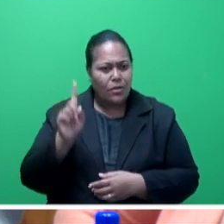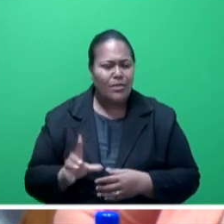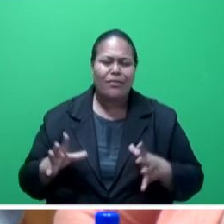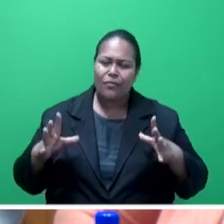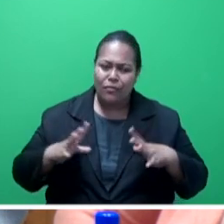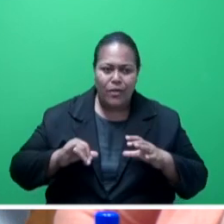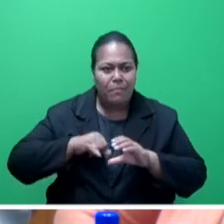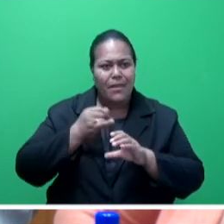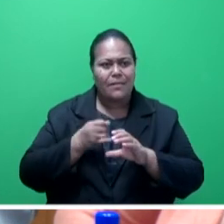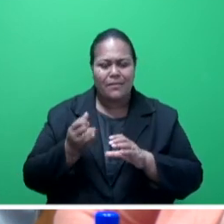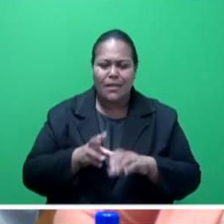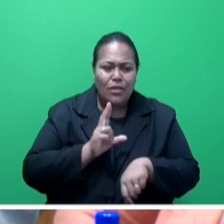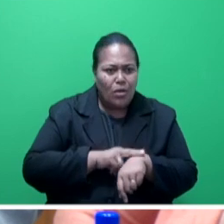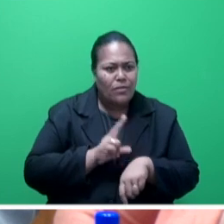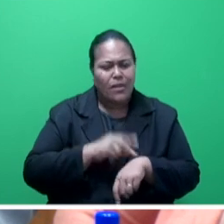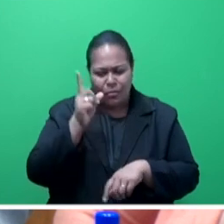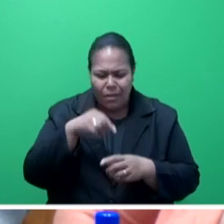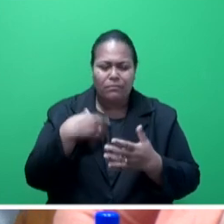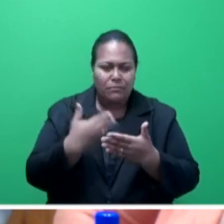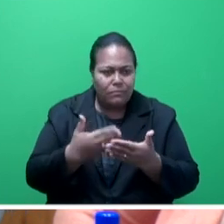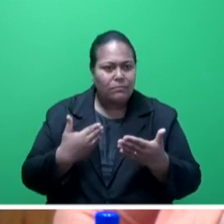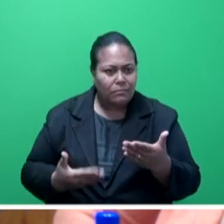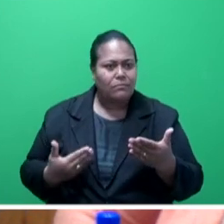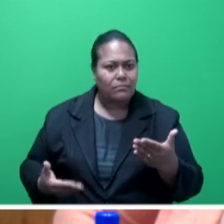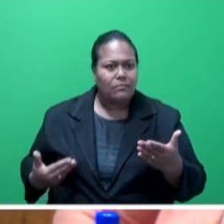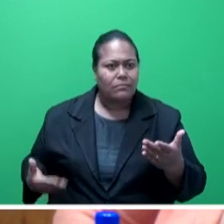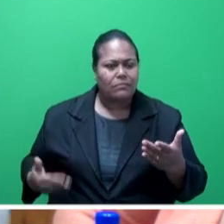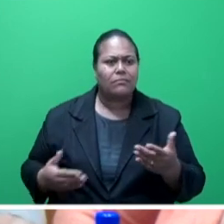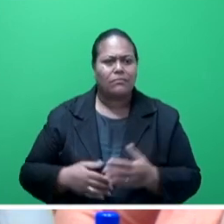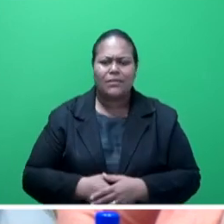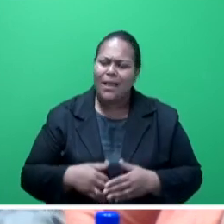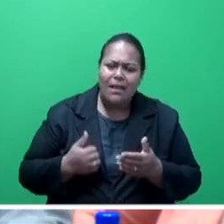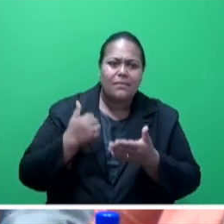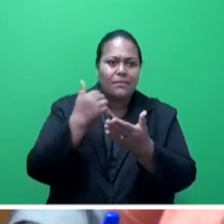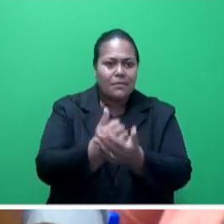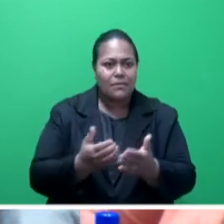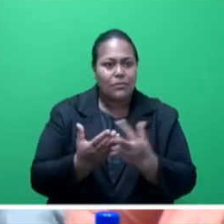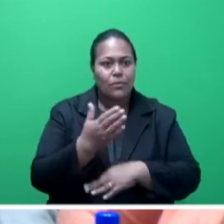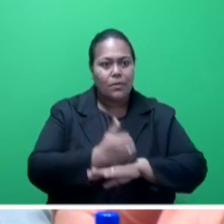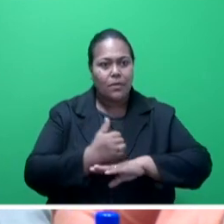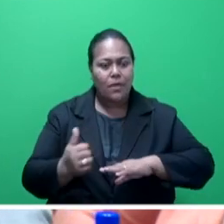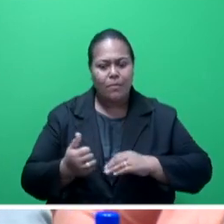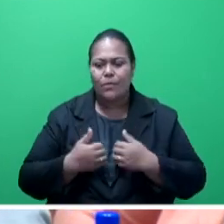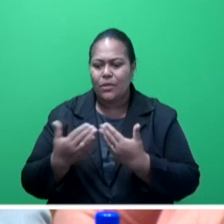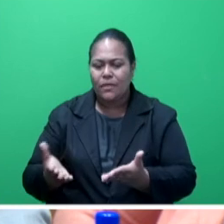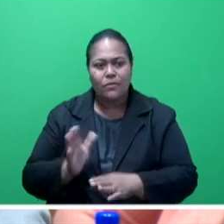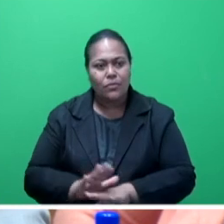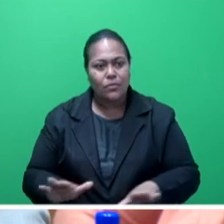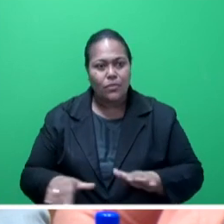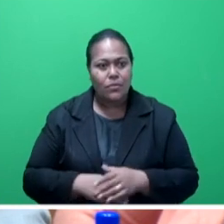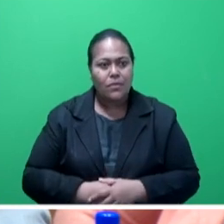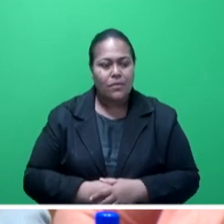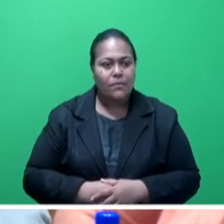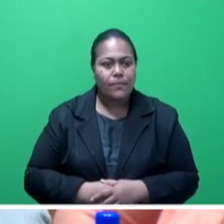to GPs, and the list goes on and on and on. This is all the kind of assistance that is given to the vulnerable children that we have in